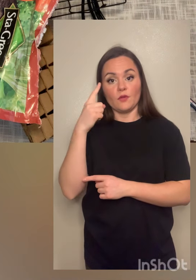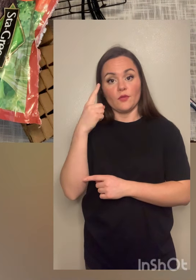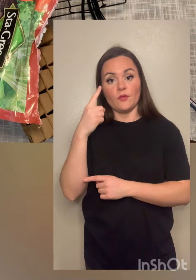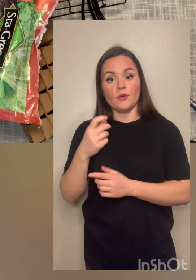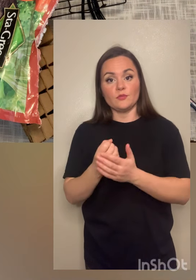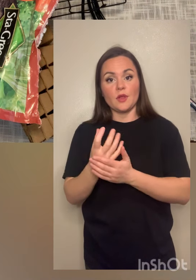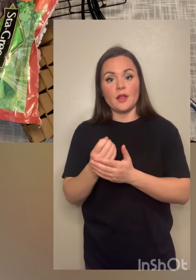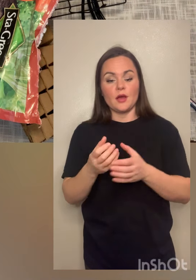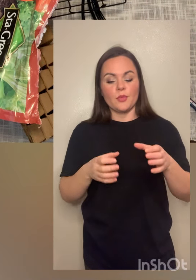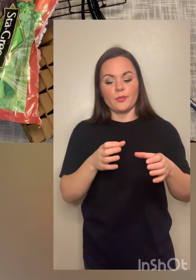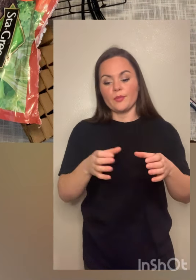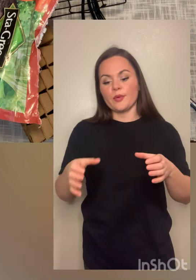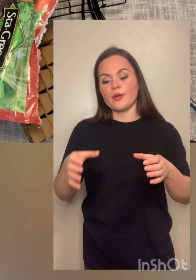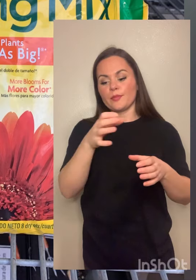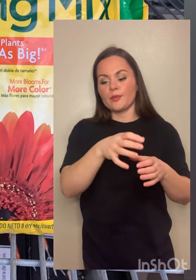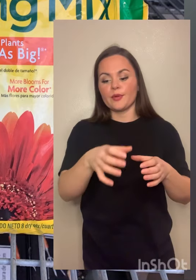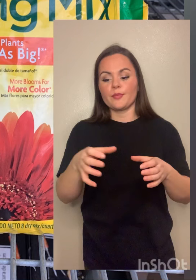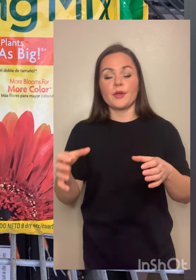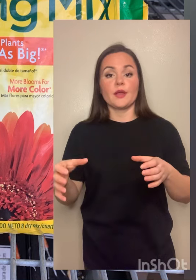air circulation.